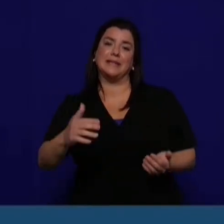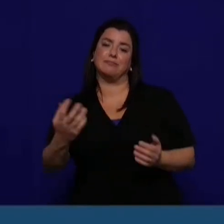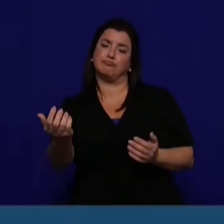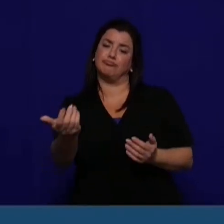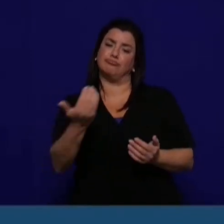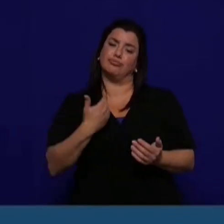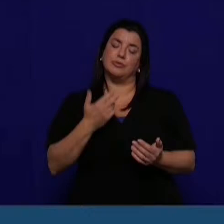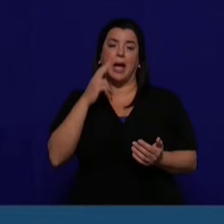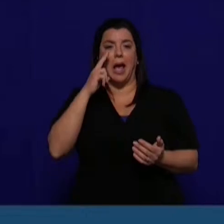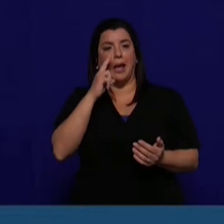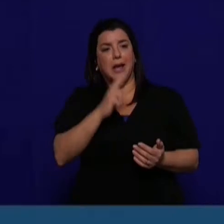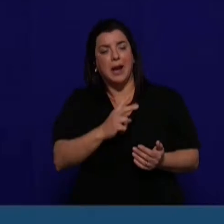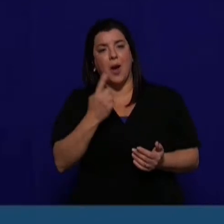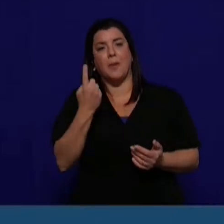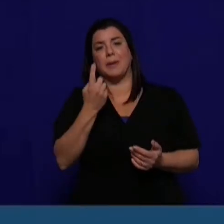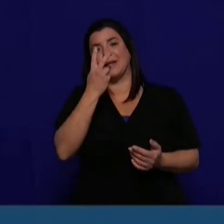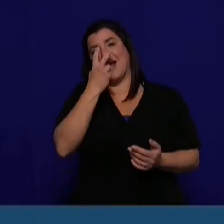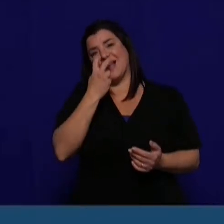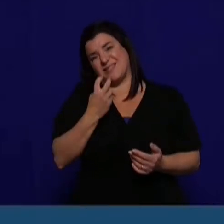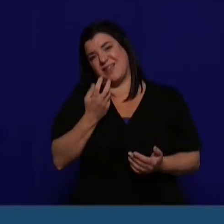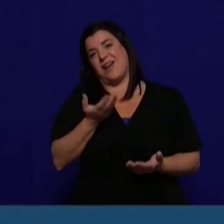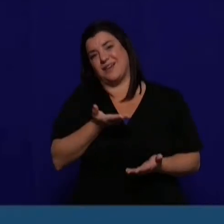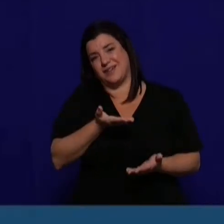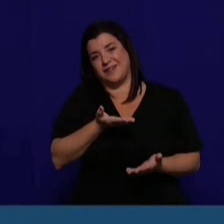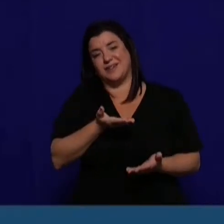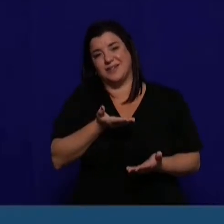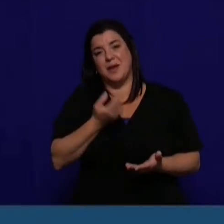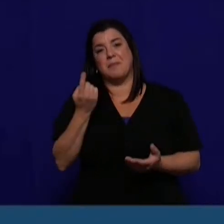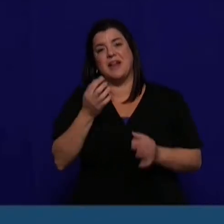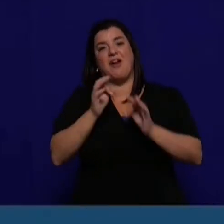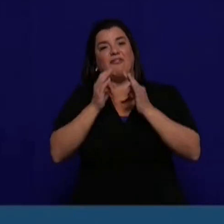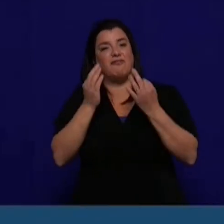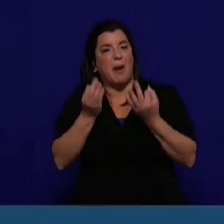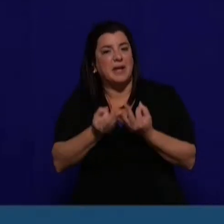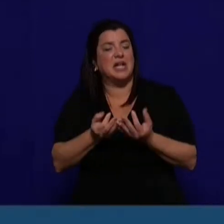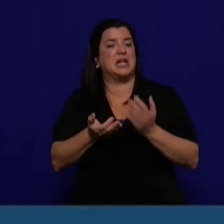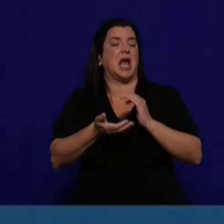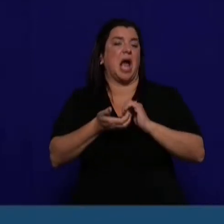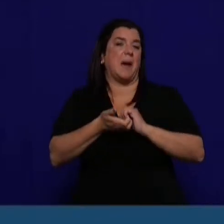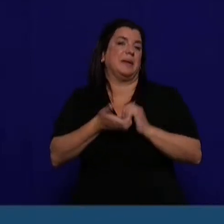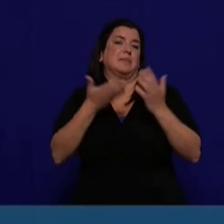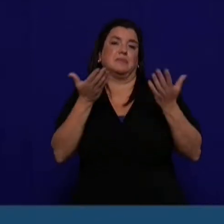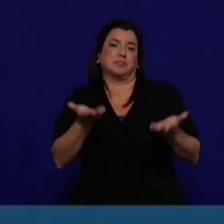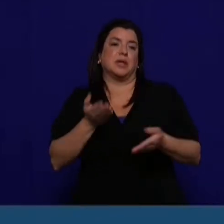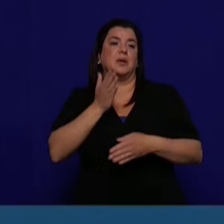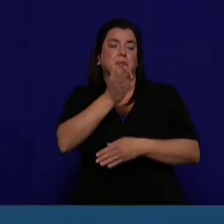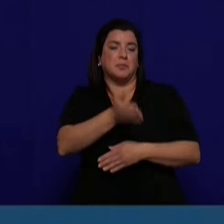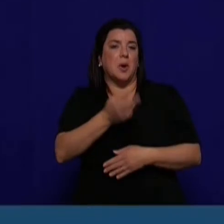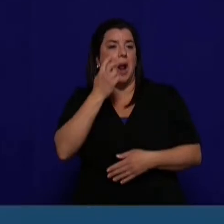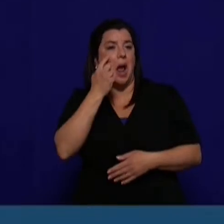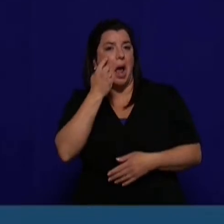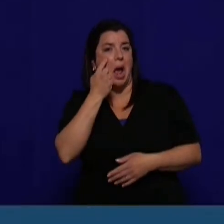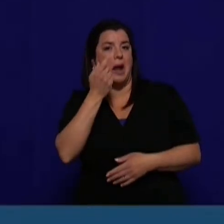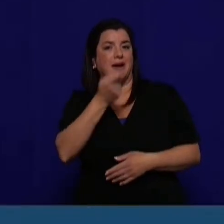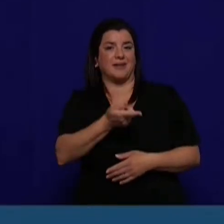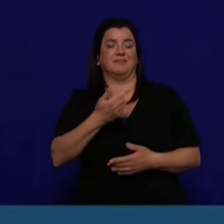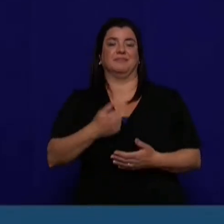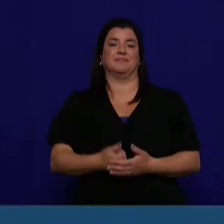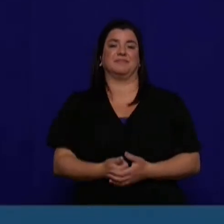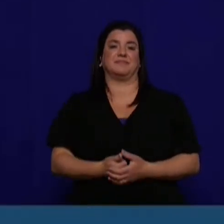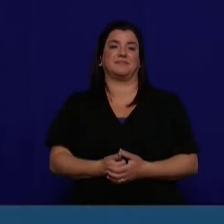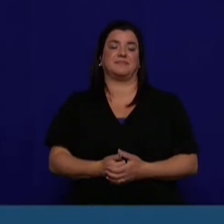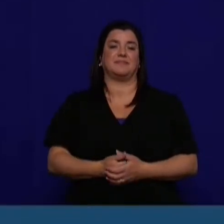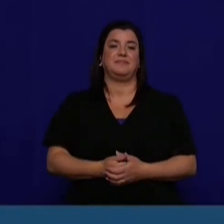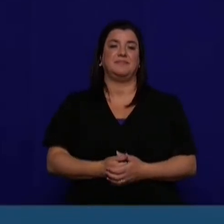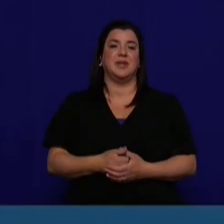kontrollati wkoll jibdew jiżuruhom ukoll dawk il-qraba li jiġu minn dawn il-persuni biex hekk aħna nkun nistgħu dejjem